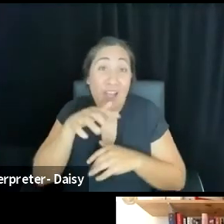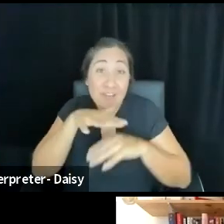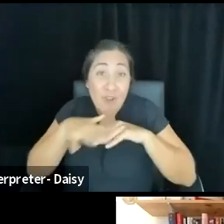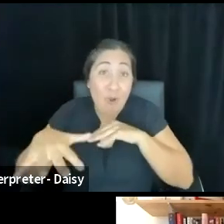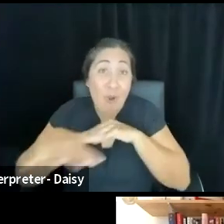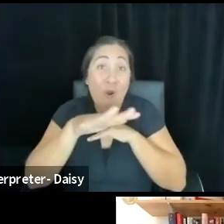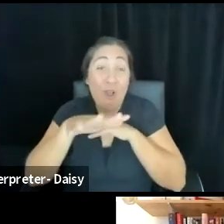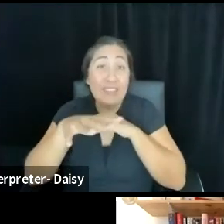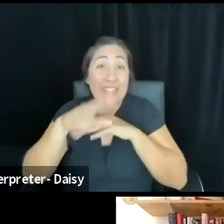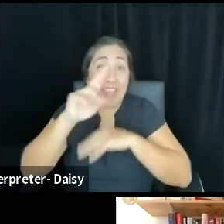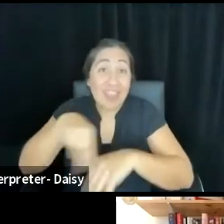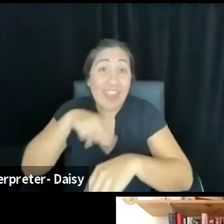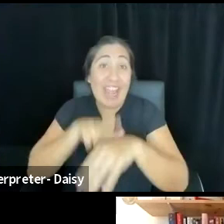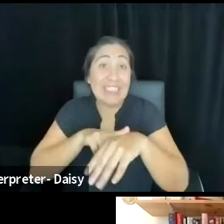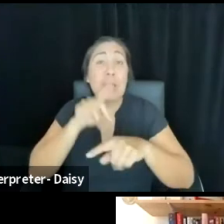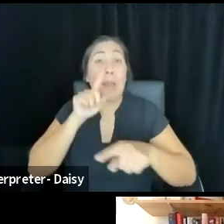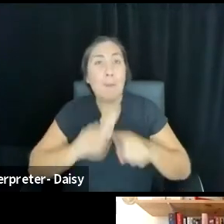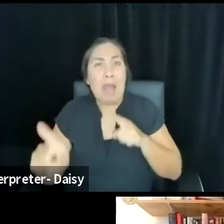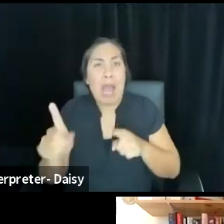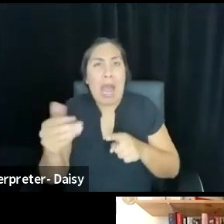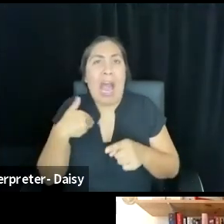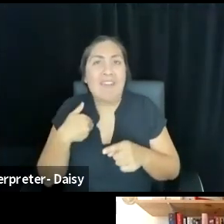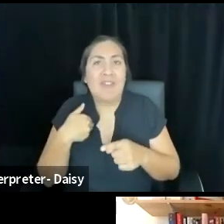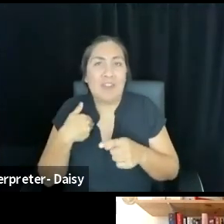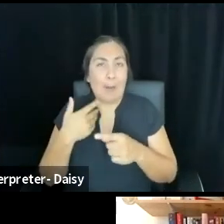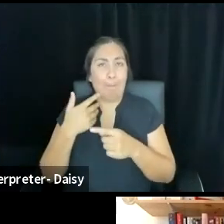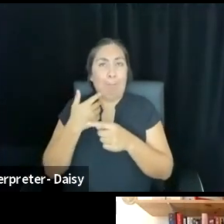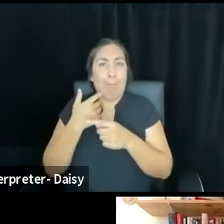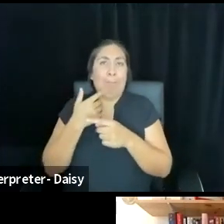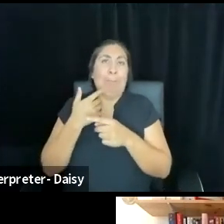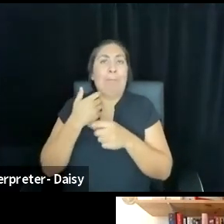there are art makers, and there are